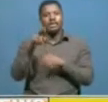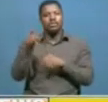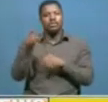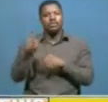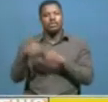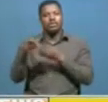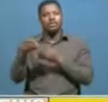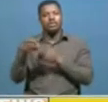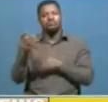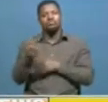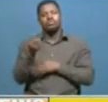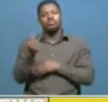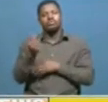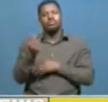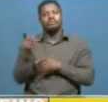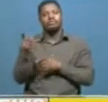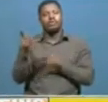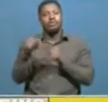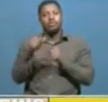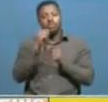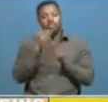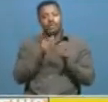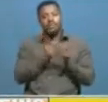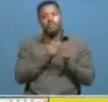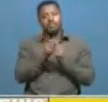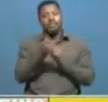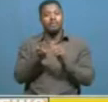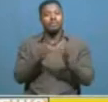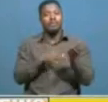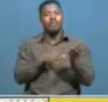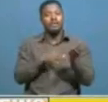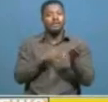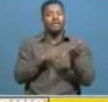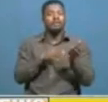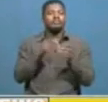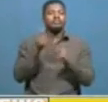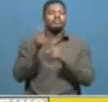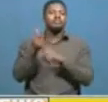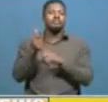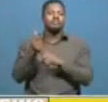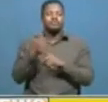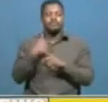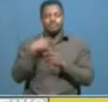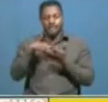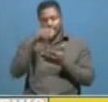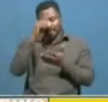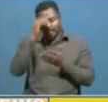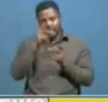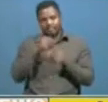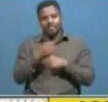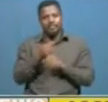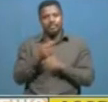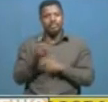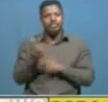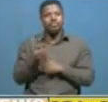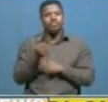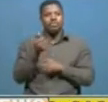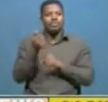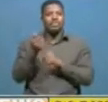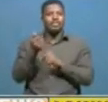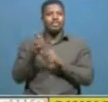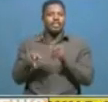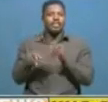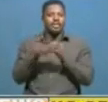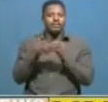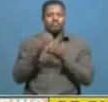supplied the kose. But when the woman passed away unexpectedly, she had to learn how to prepare it herself and has added